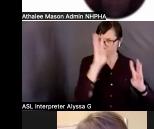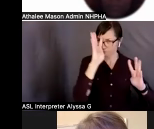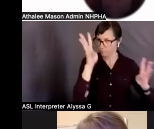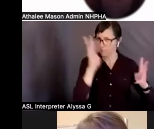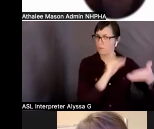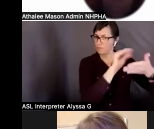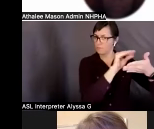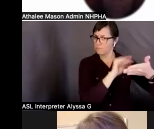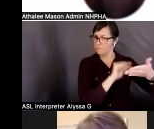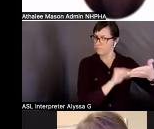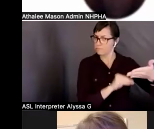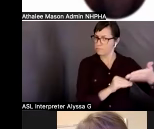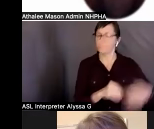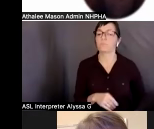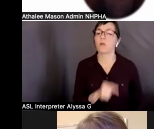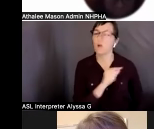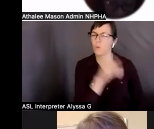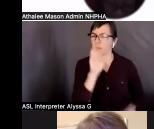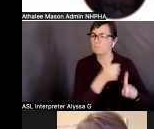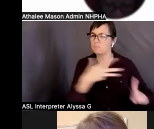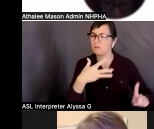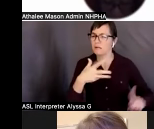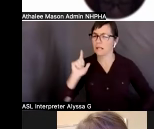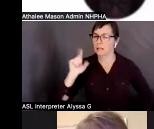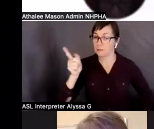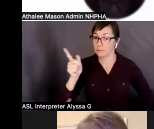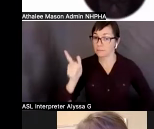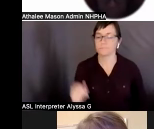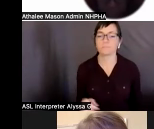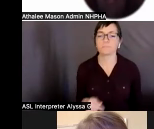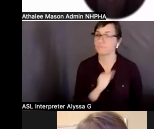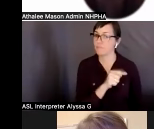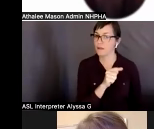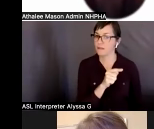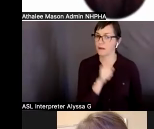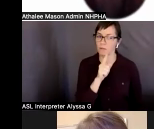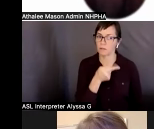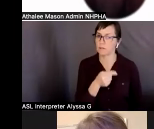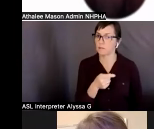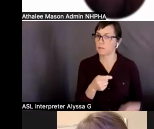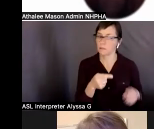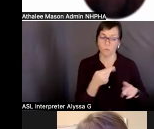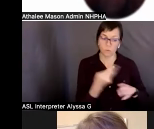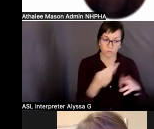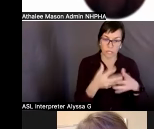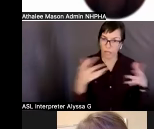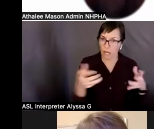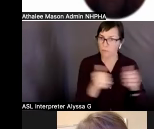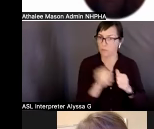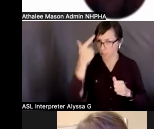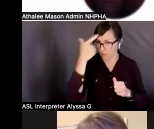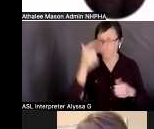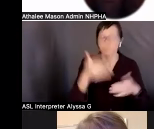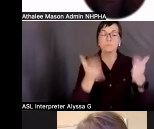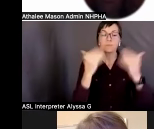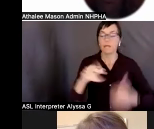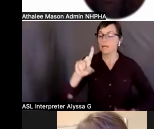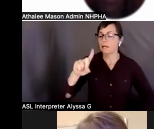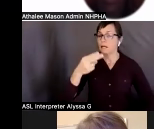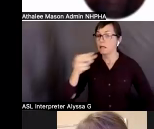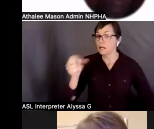So we'll get into a little bit more of those later, but that was, again, a major tool used by the governor. And then finally, DHHS set up a COVID-19 website